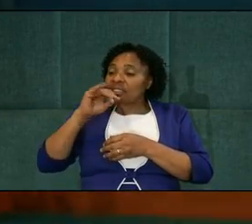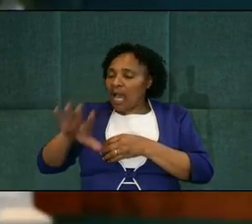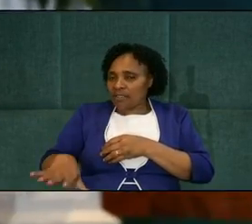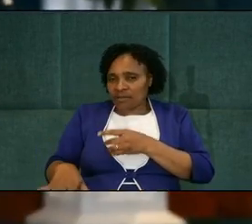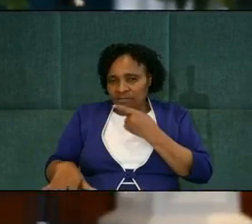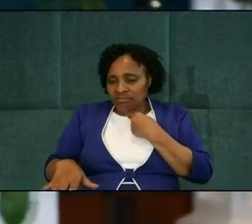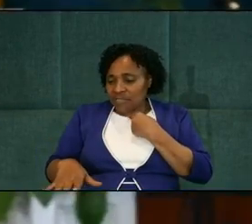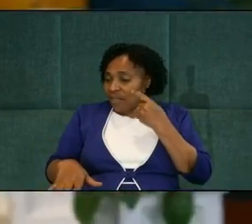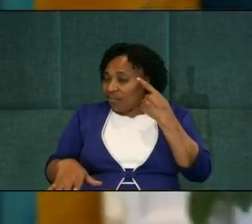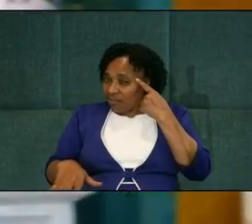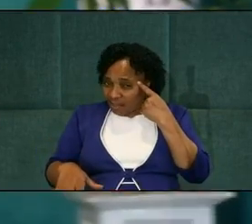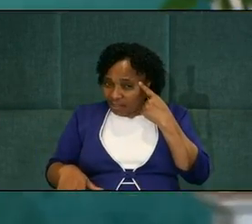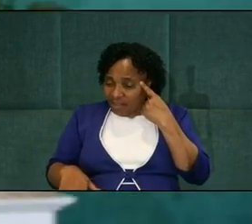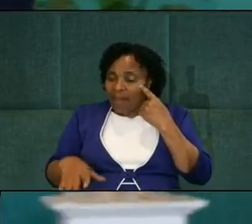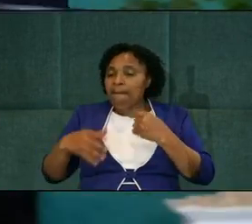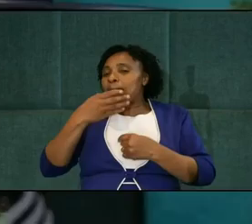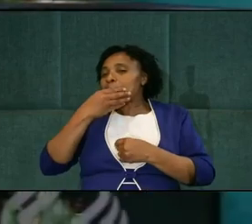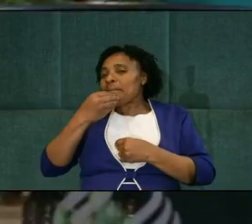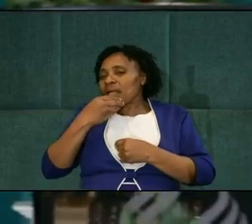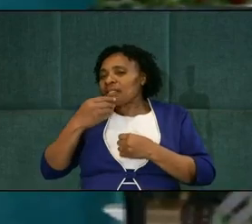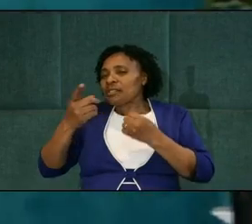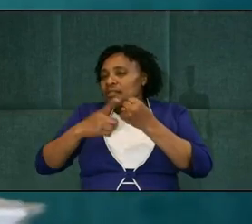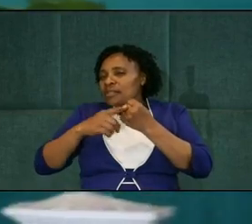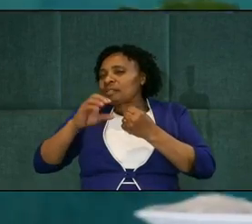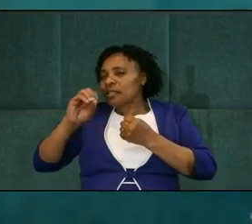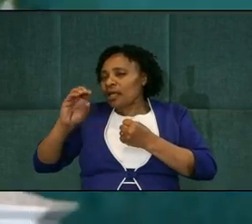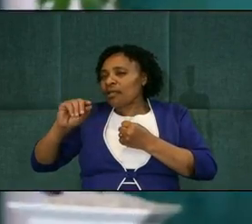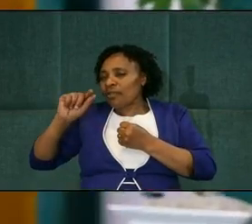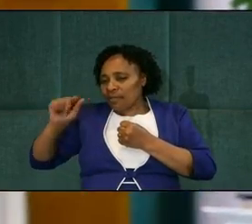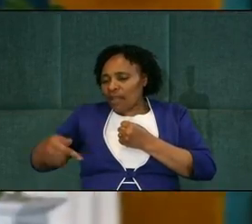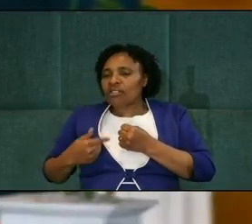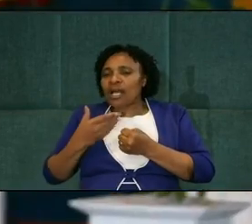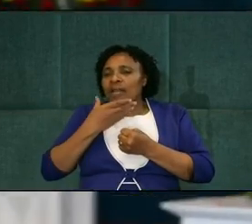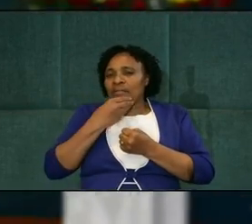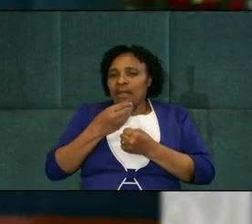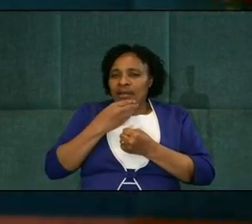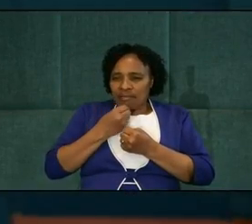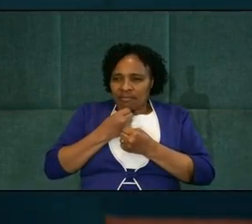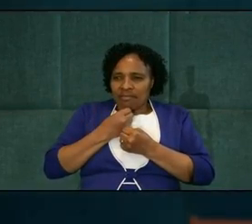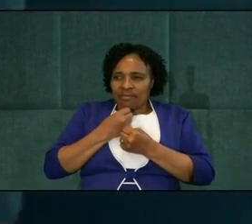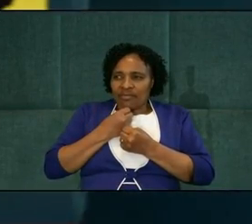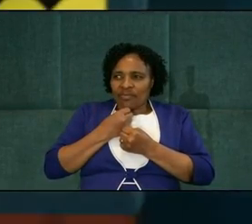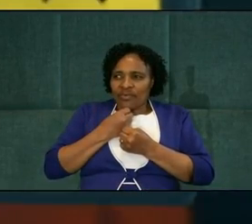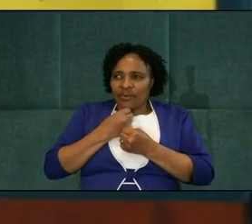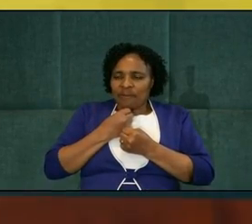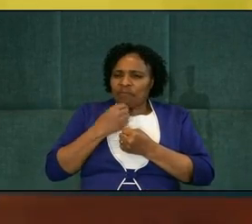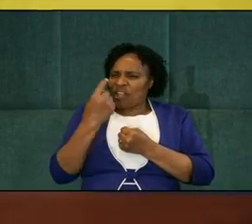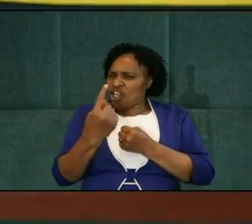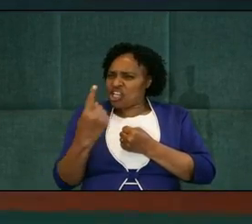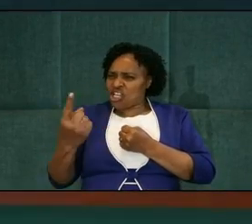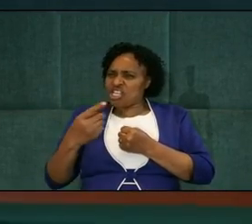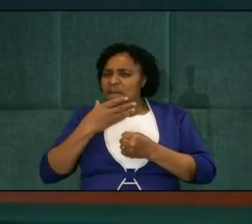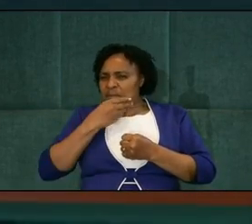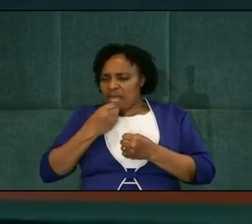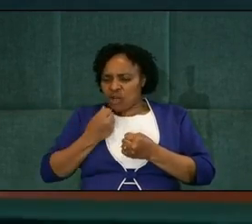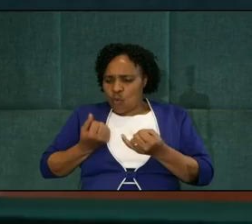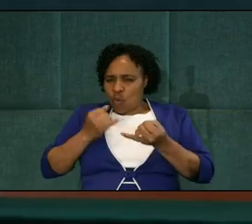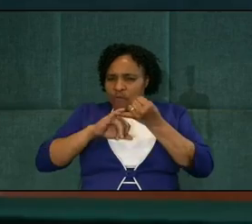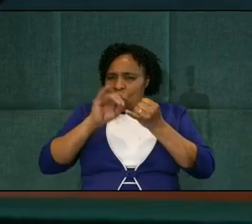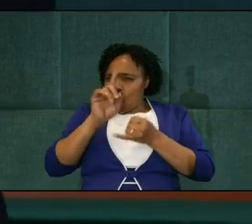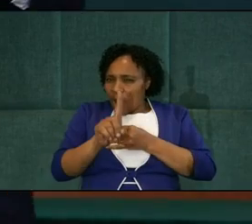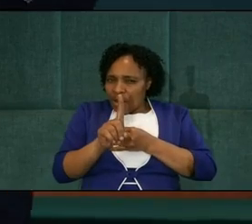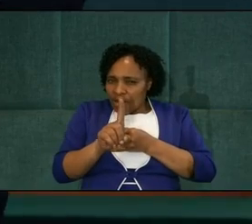assume that the men, the 600,000 men, watch me. If each of those men had one